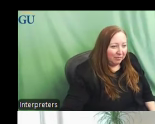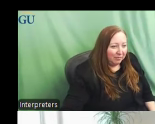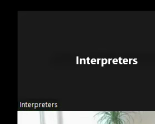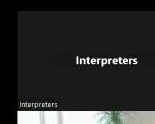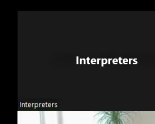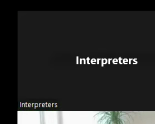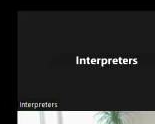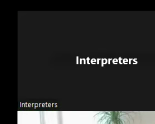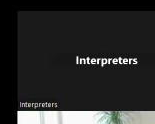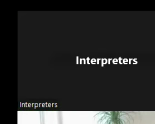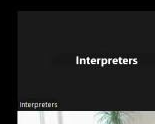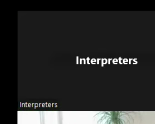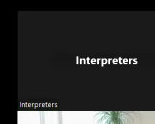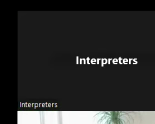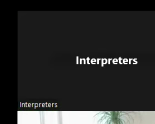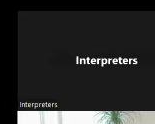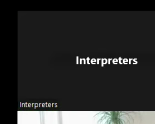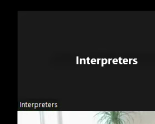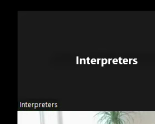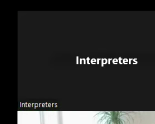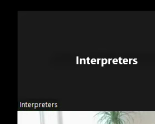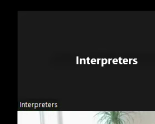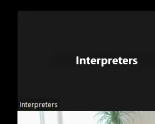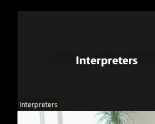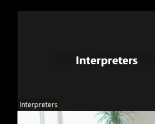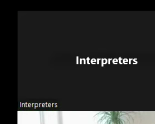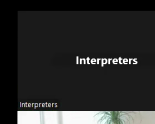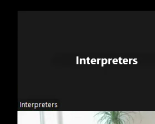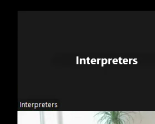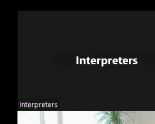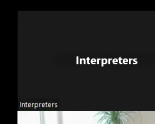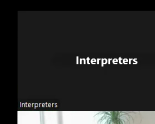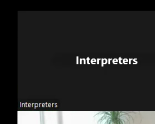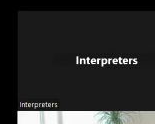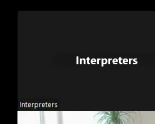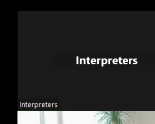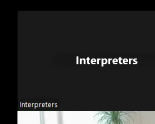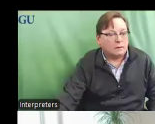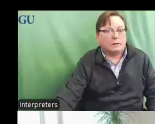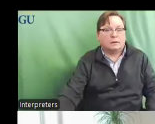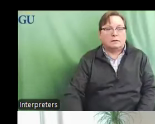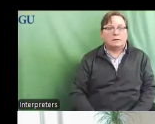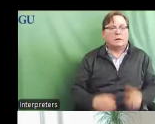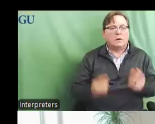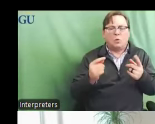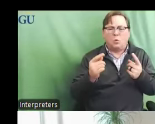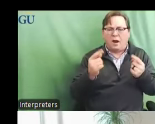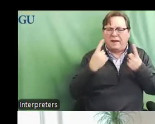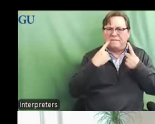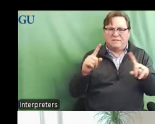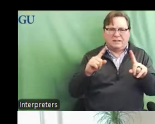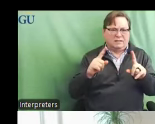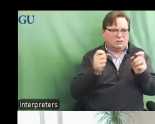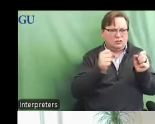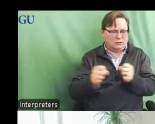So what are some of the effective communication strategies that have kind of been documented to be supportive in